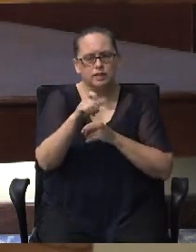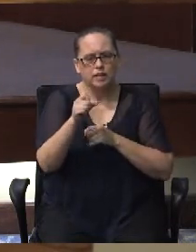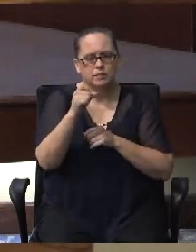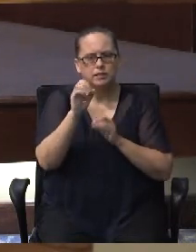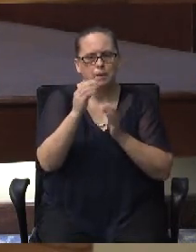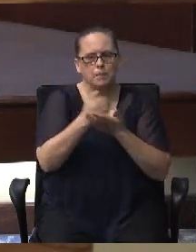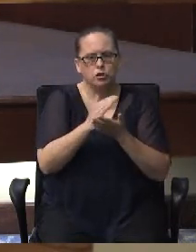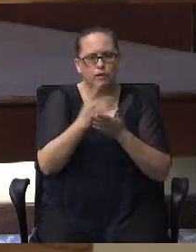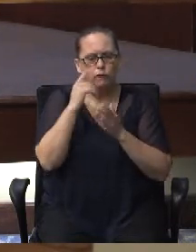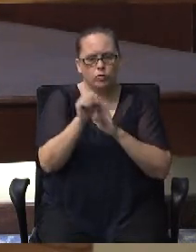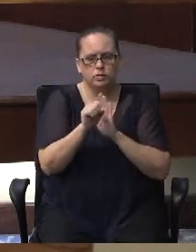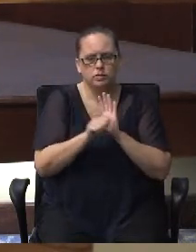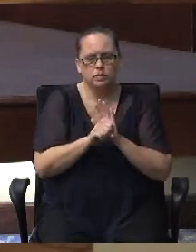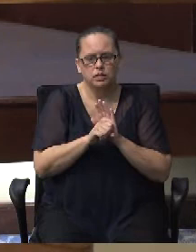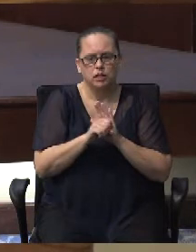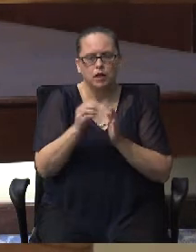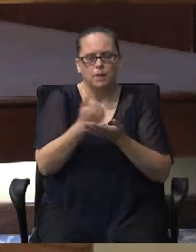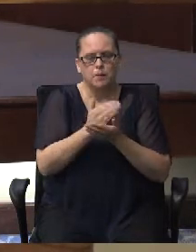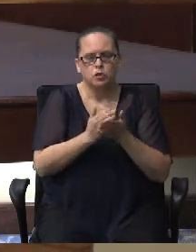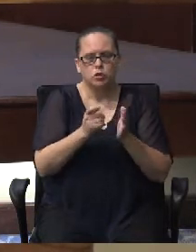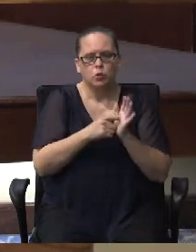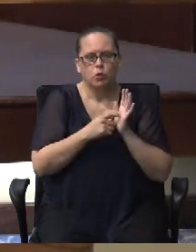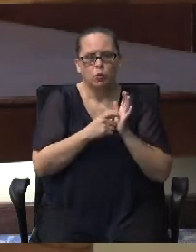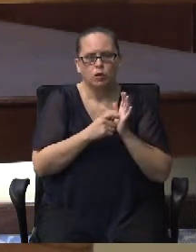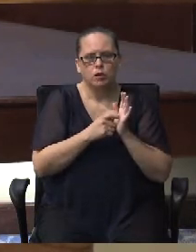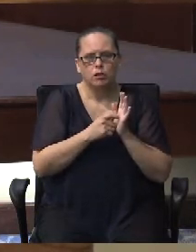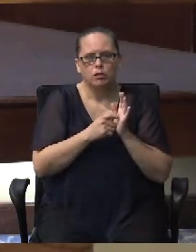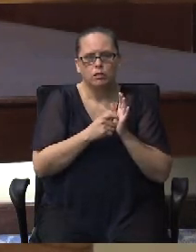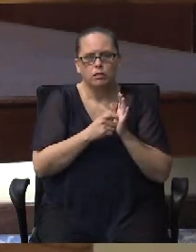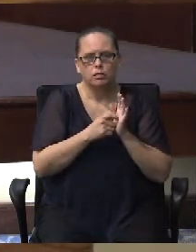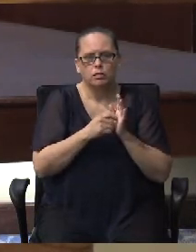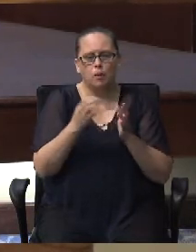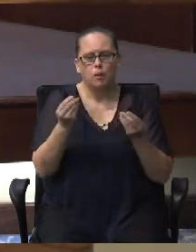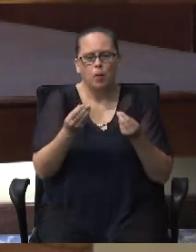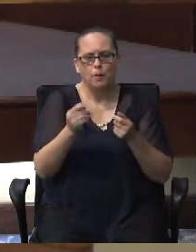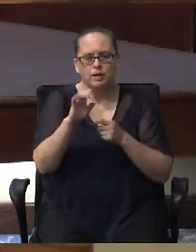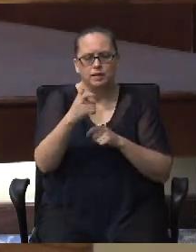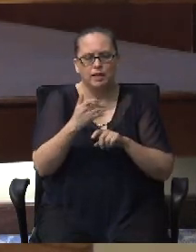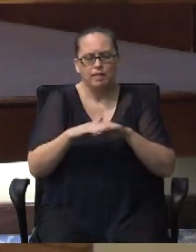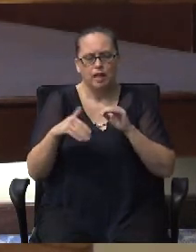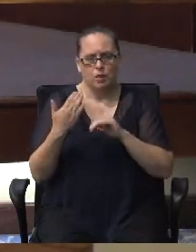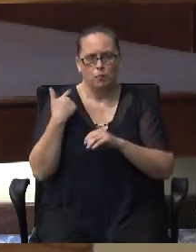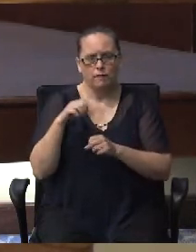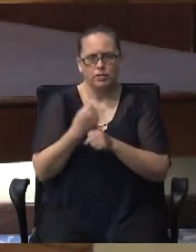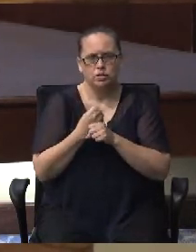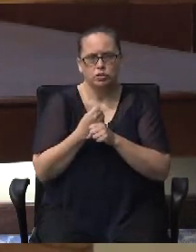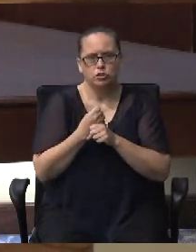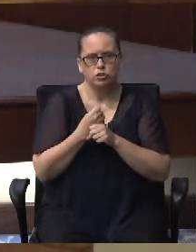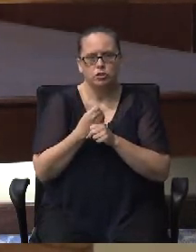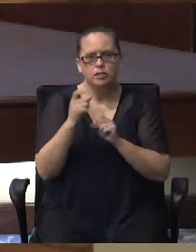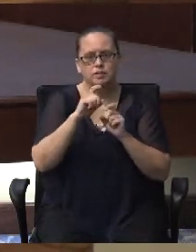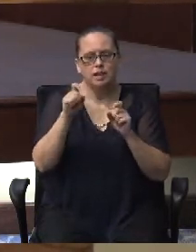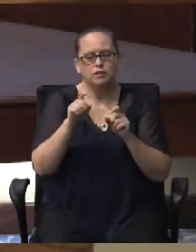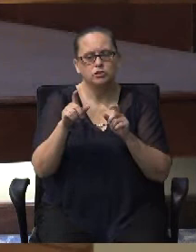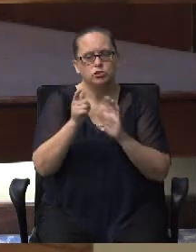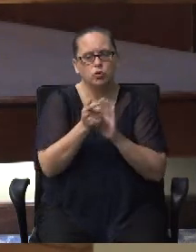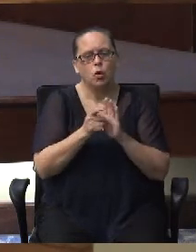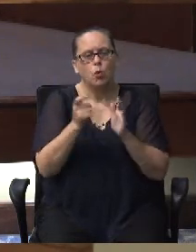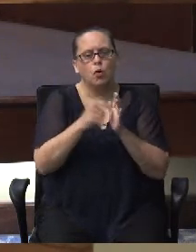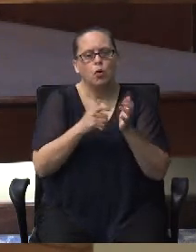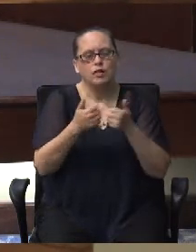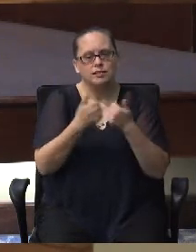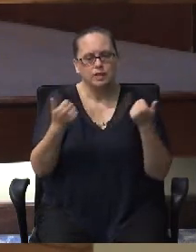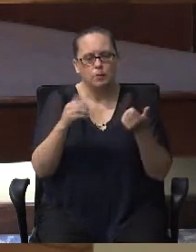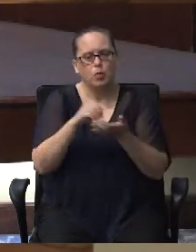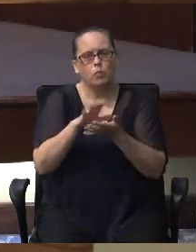state. When the budget requires raising more revenue from property taxes than in the previous year, Texas law requires a separate